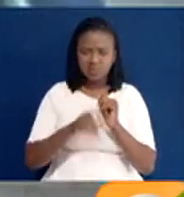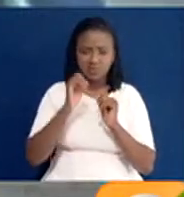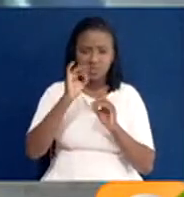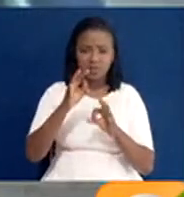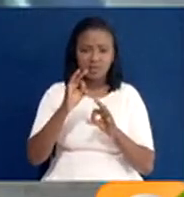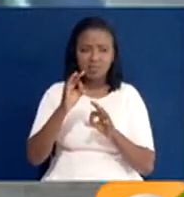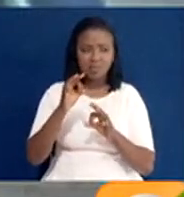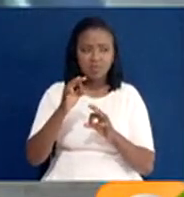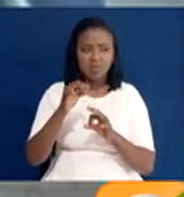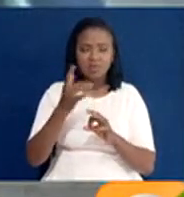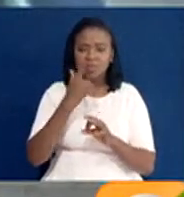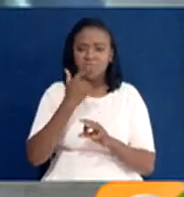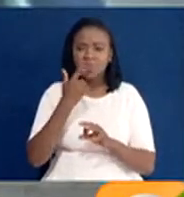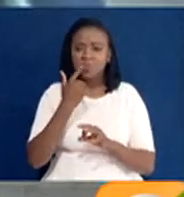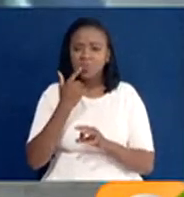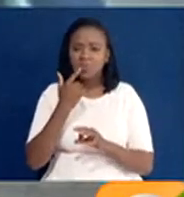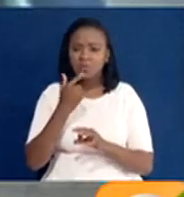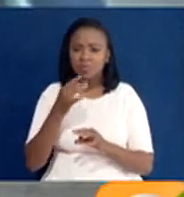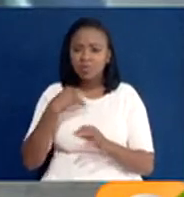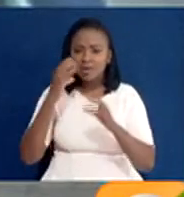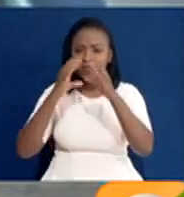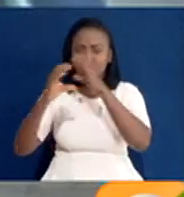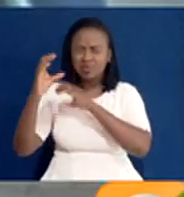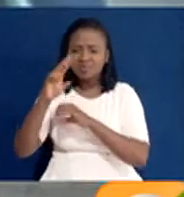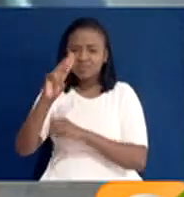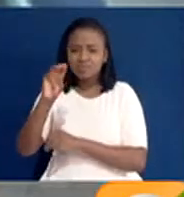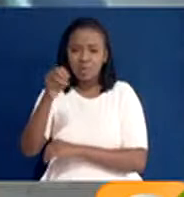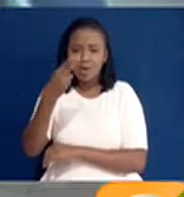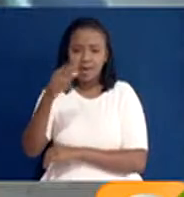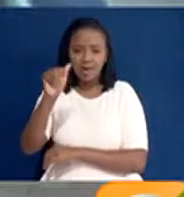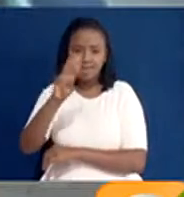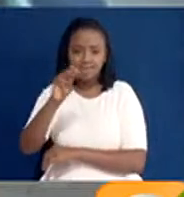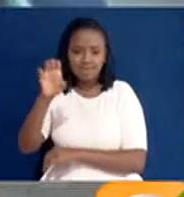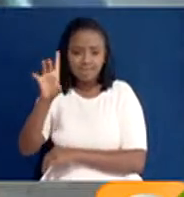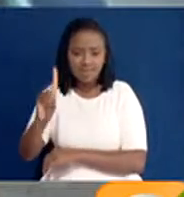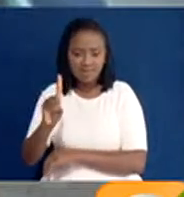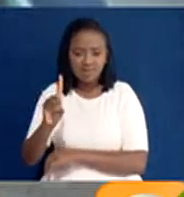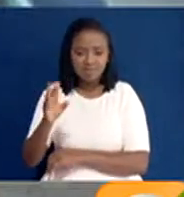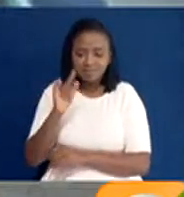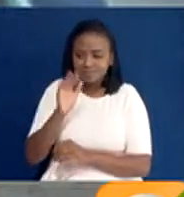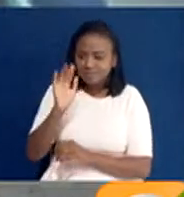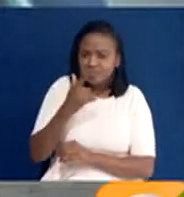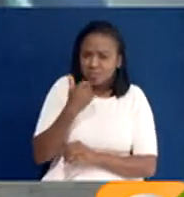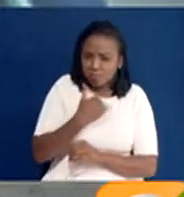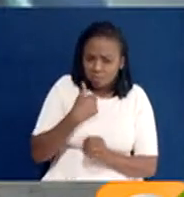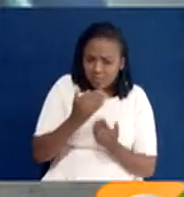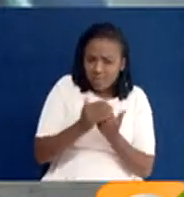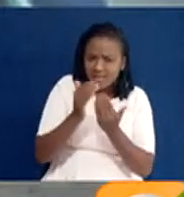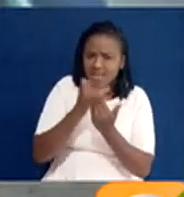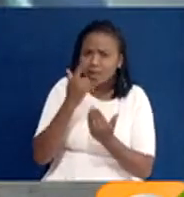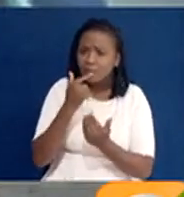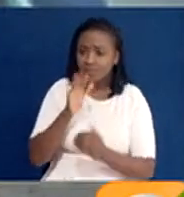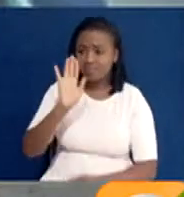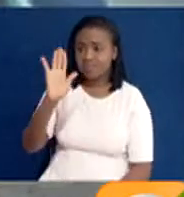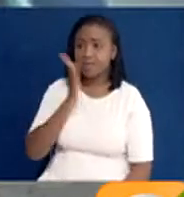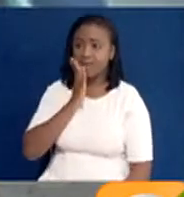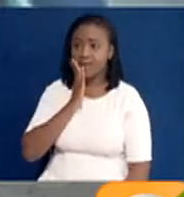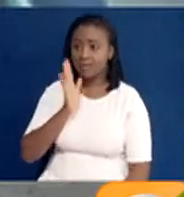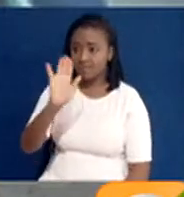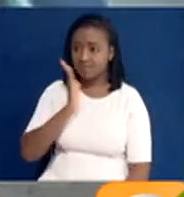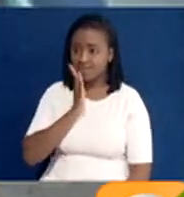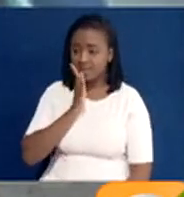him, who is most deserving of my kindness? He said, your mother. Again, your